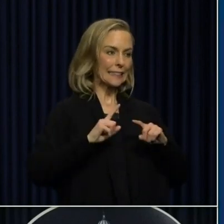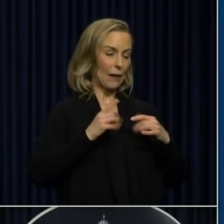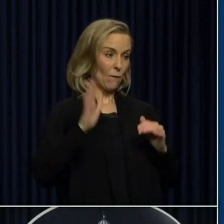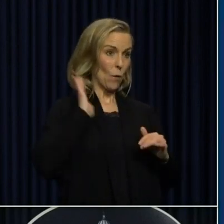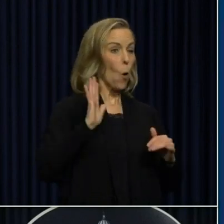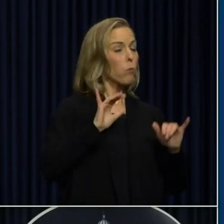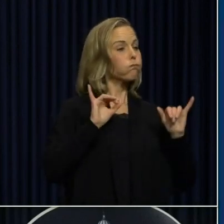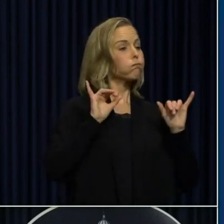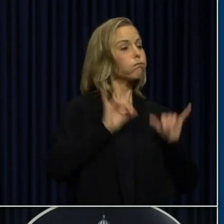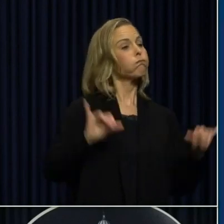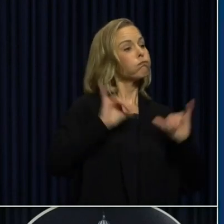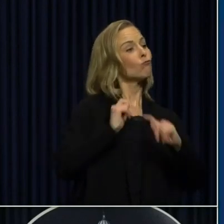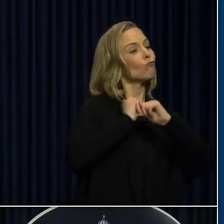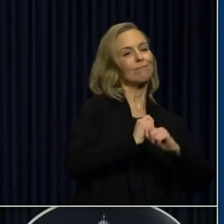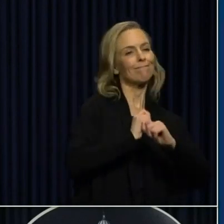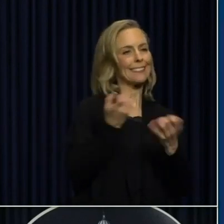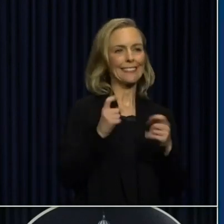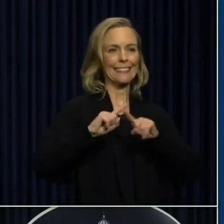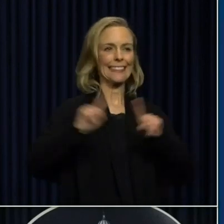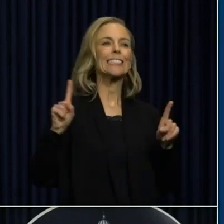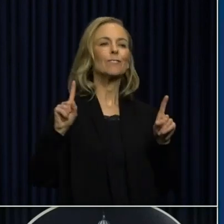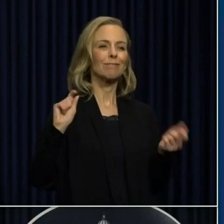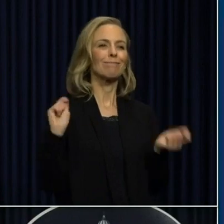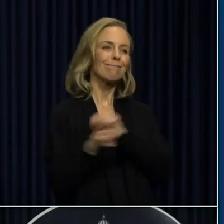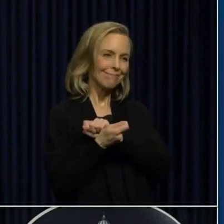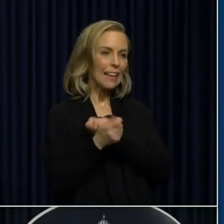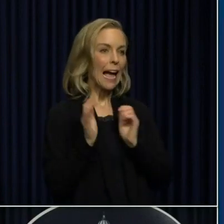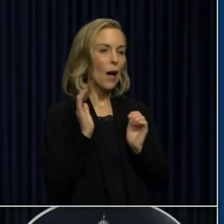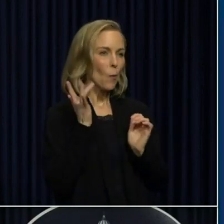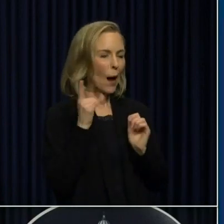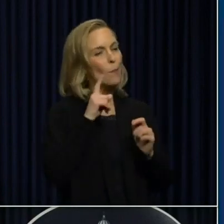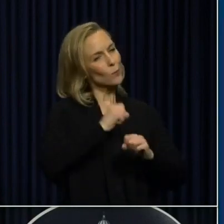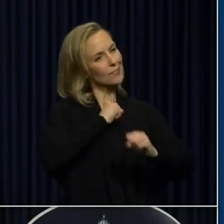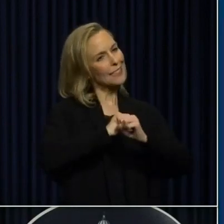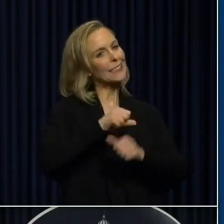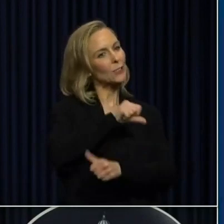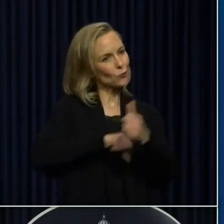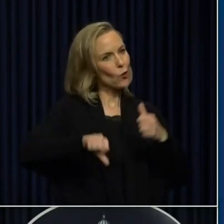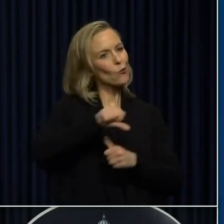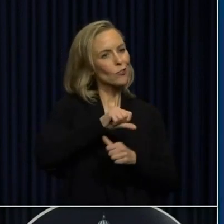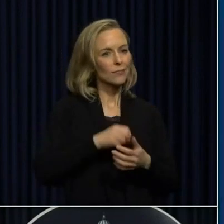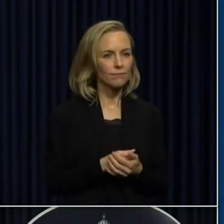but understanding that that's how we protect one another.